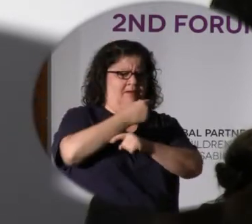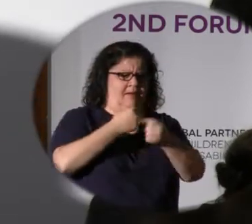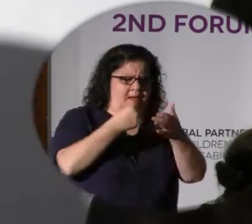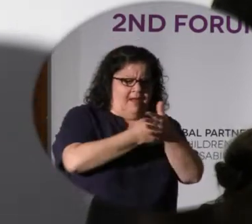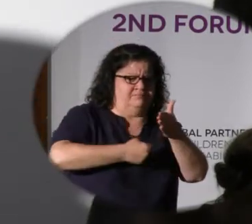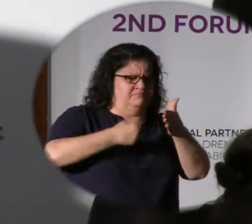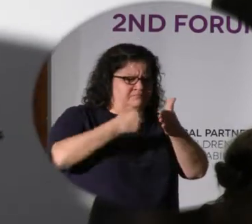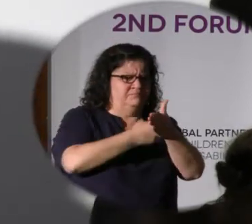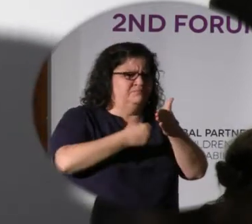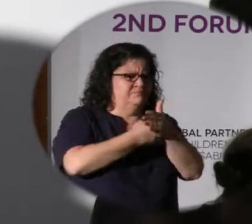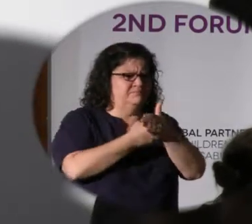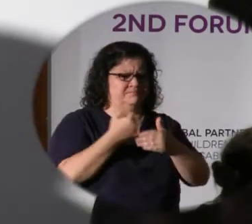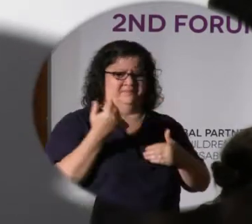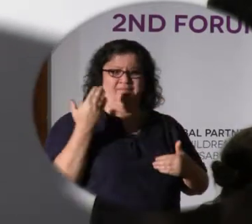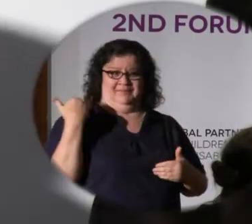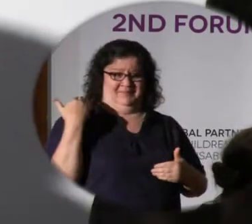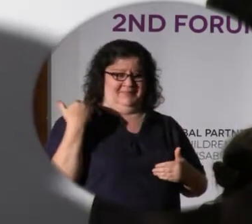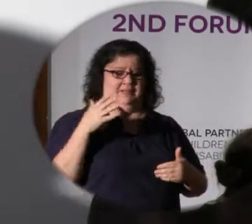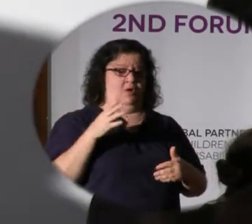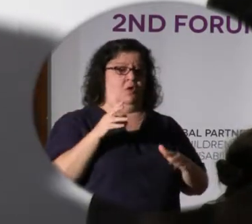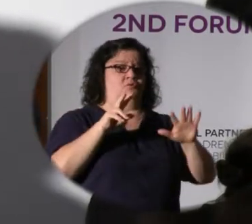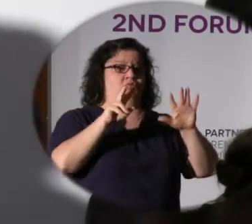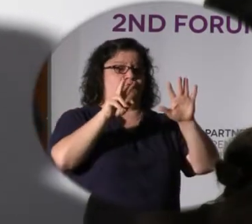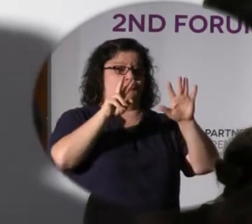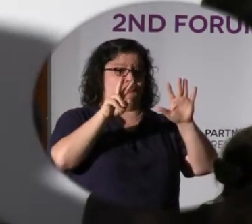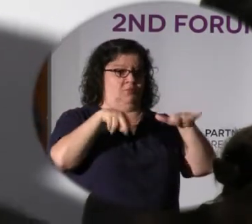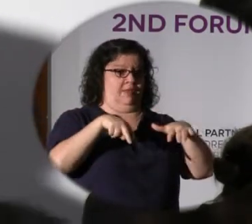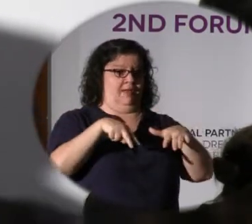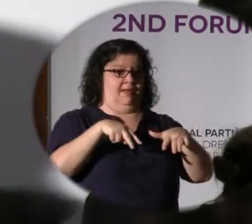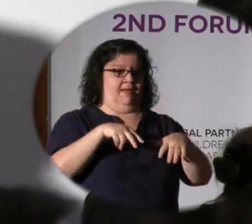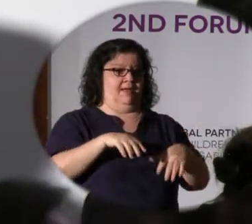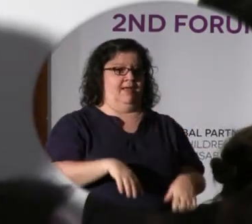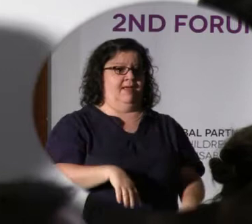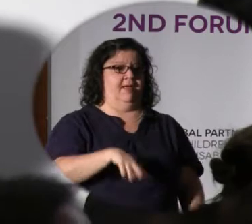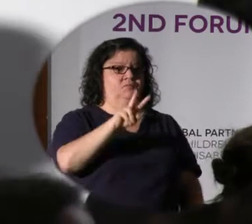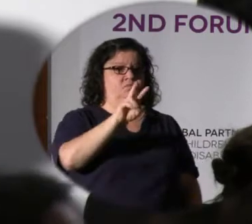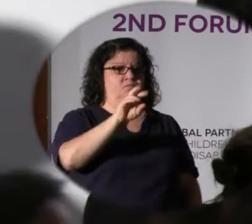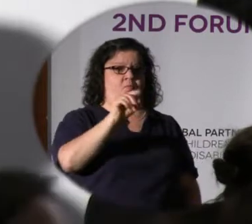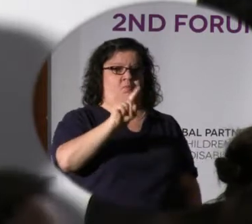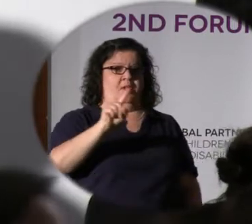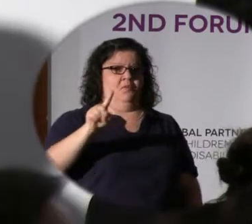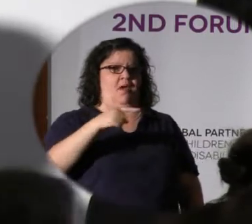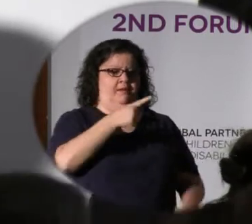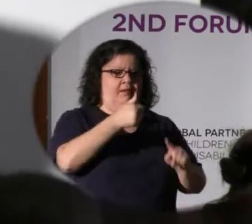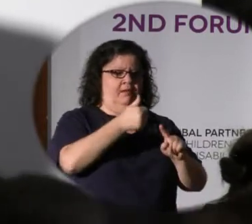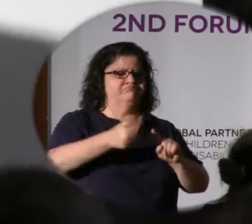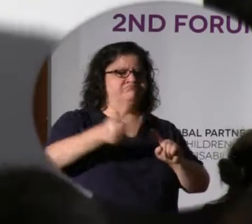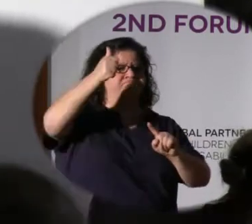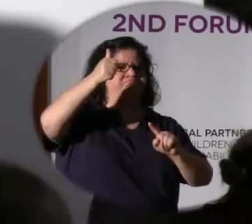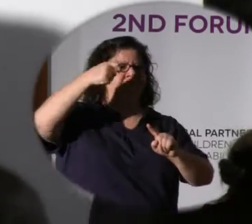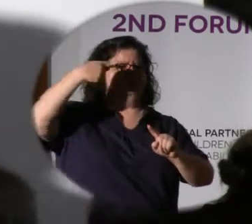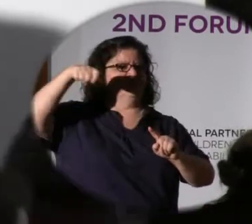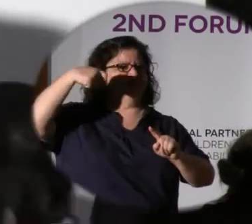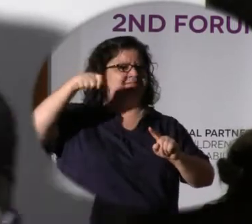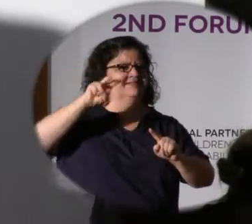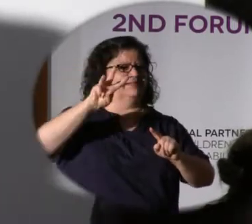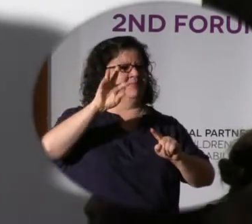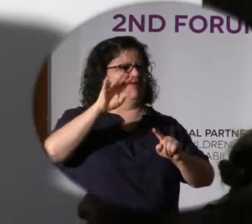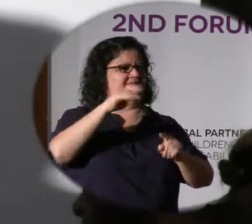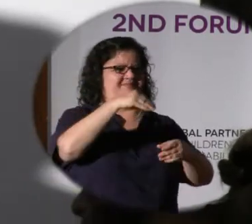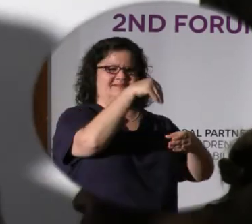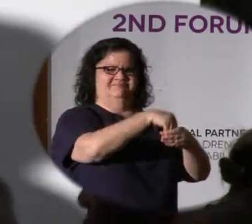of the Deaf and has worked with a number of development cooperation programs all over the world and both local and national